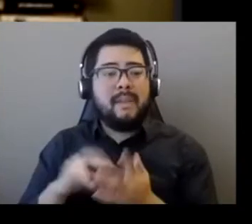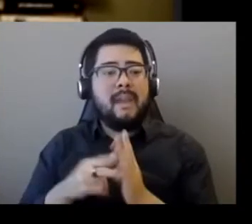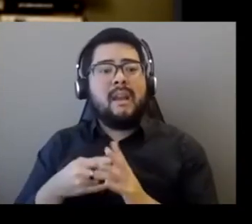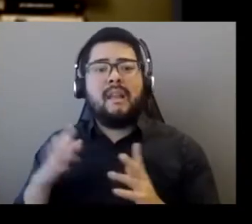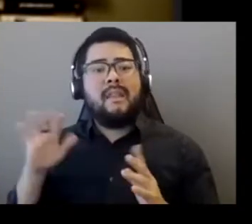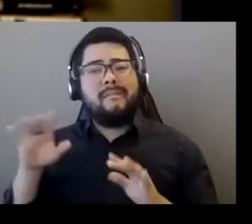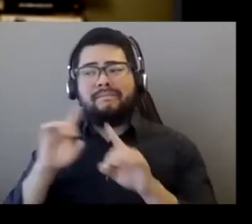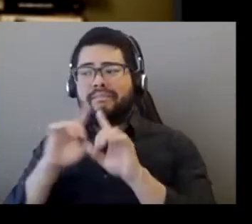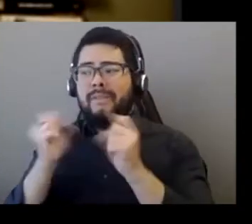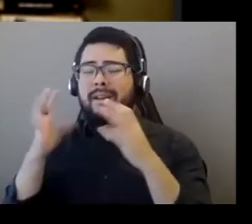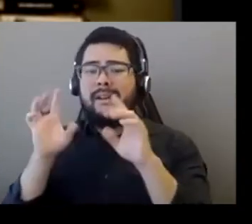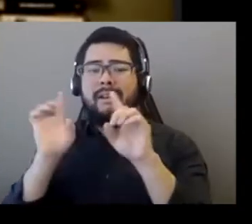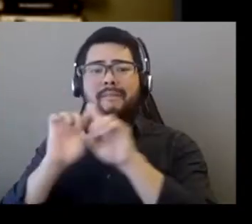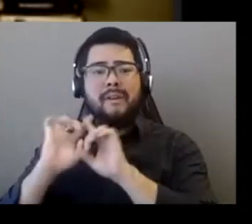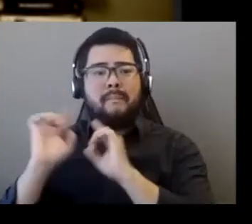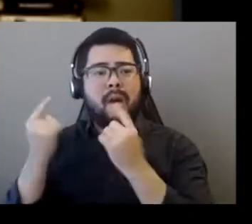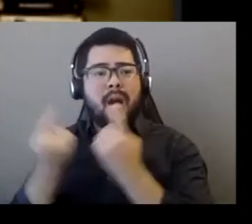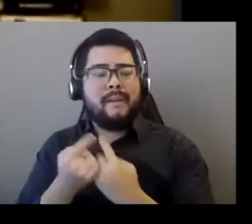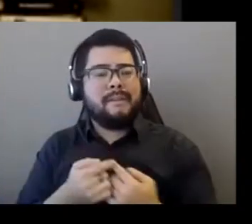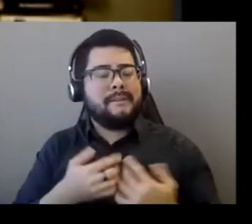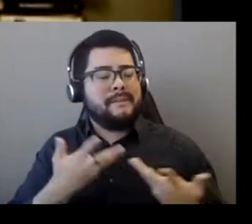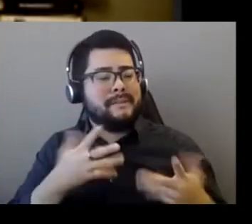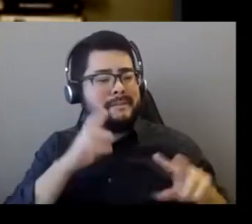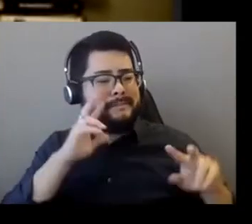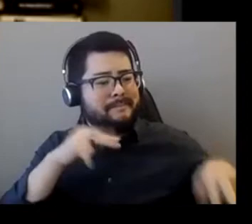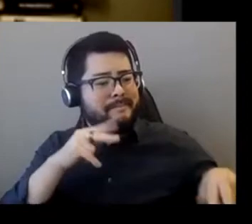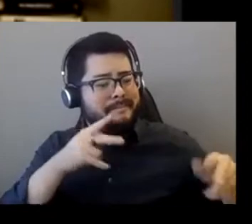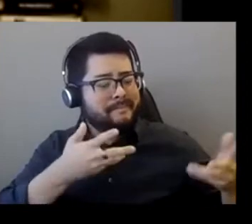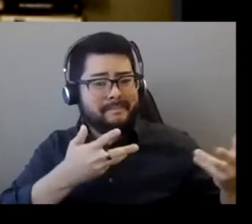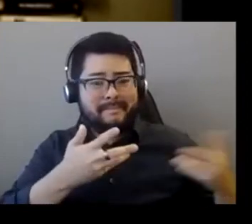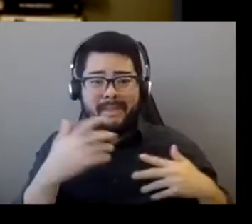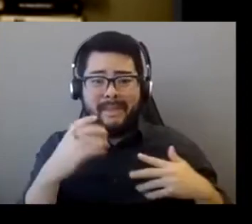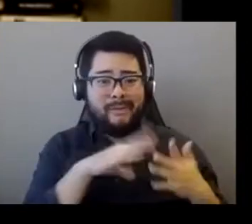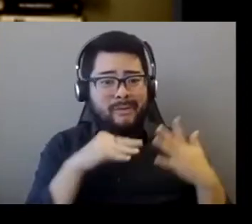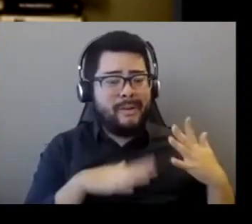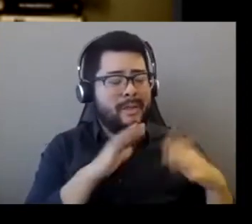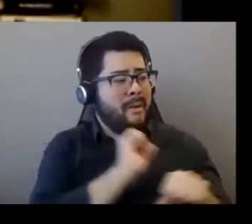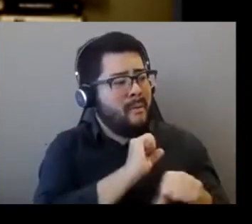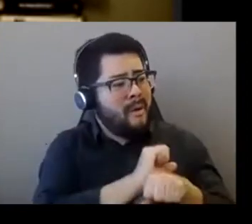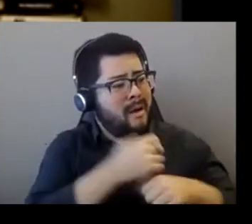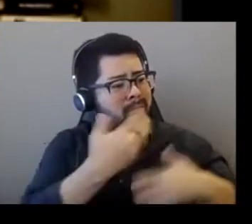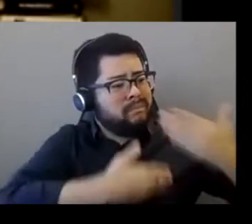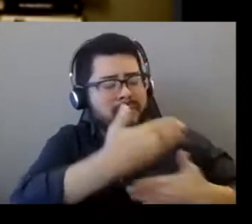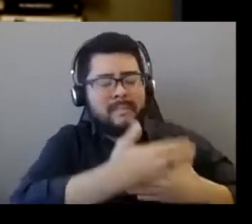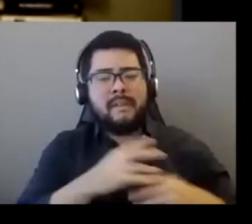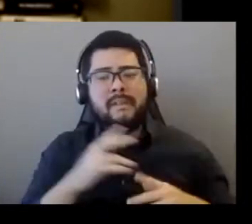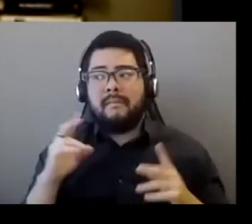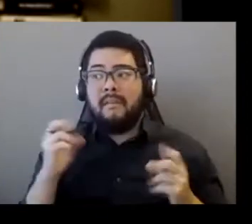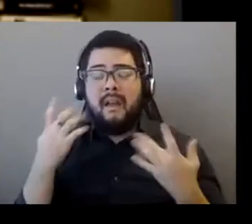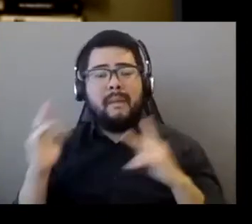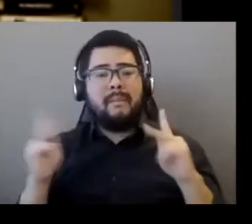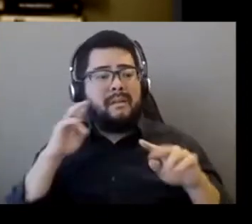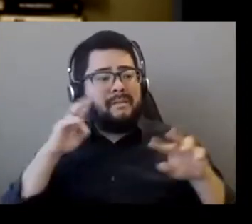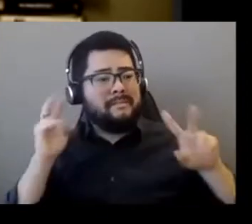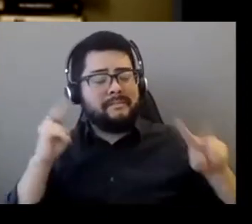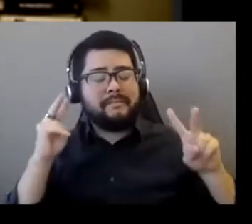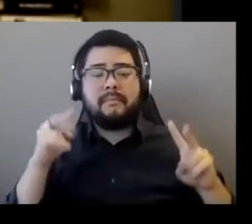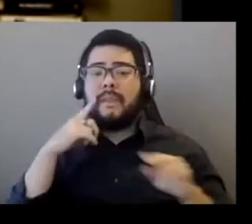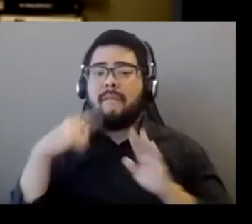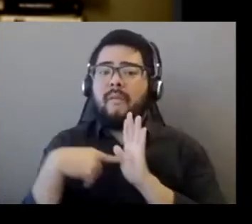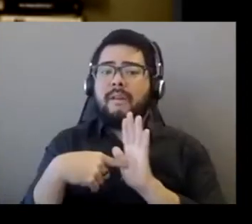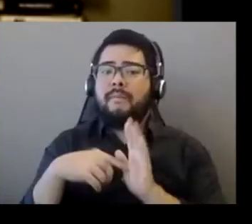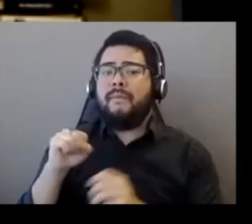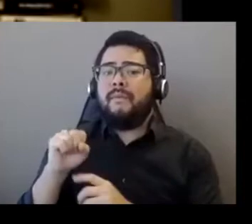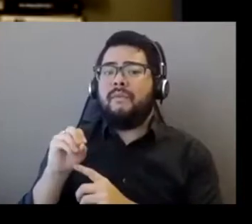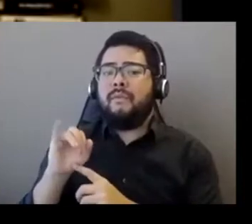students, whose battle produced these departments. And, you can go beyond that. Sociology. See, I haven't read